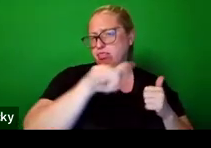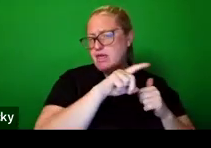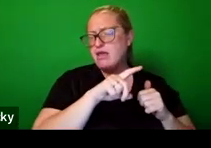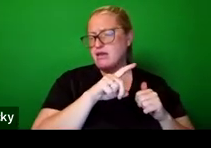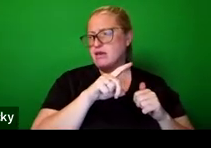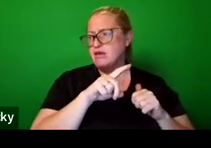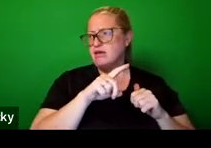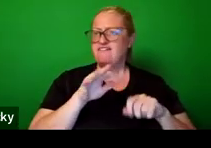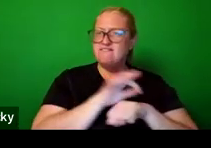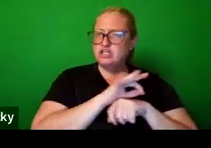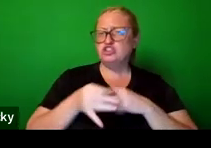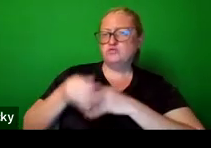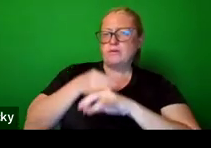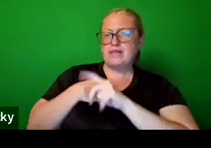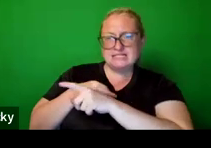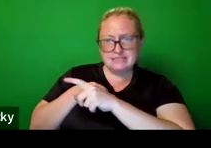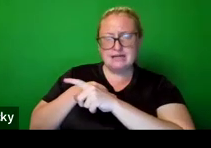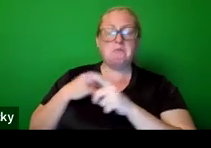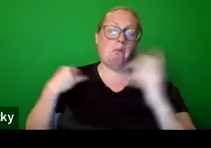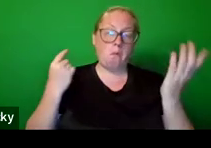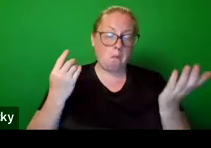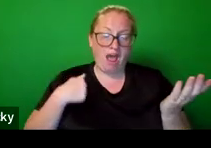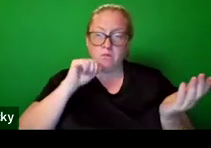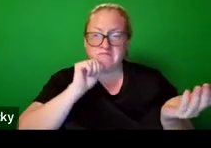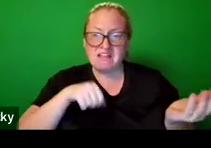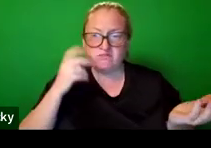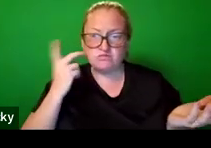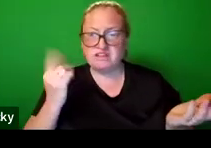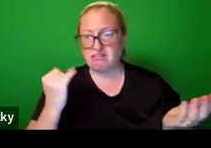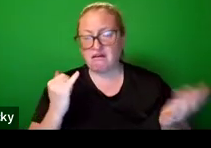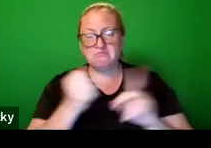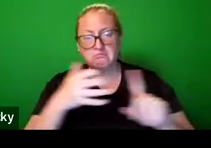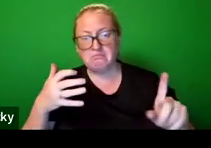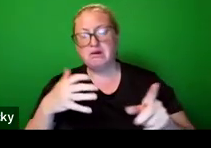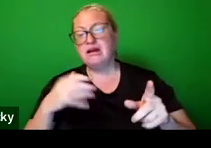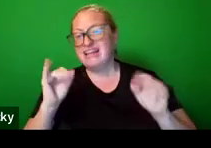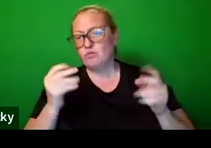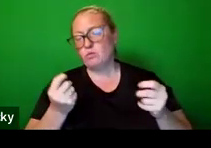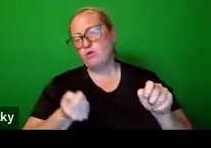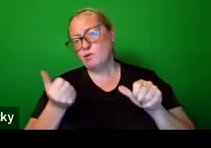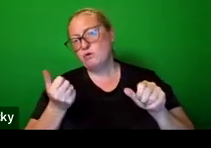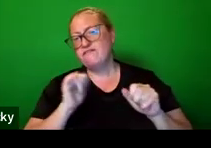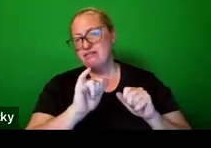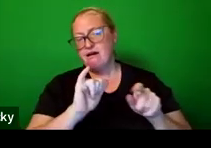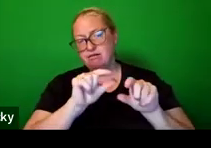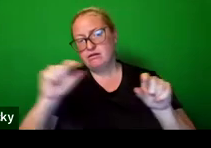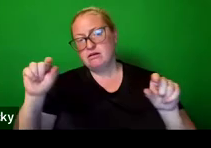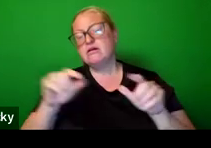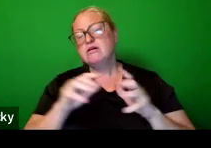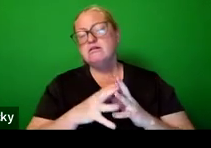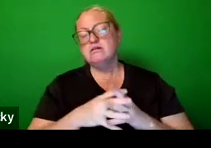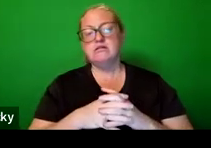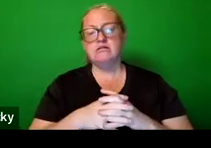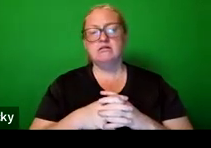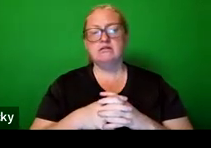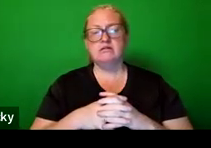specifically one of the things that I would love to see addressed if we are going to remove this item from the, you know, how